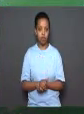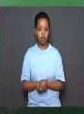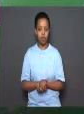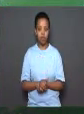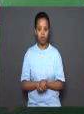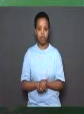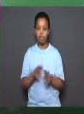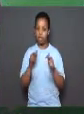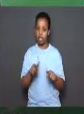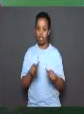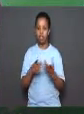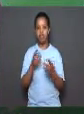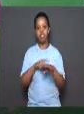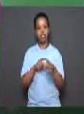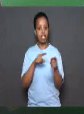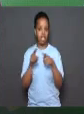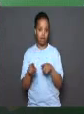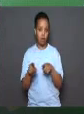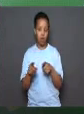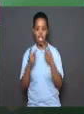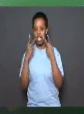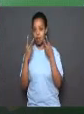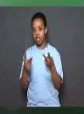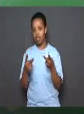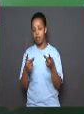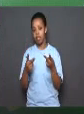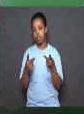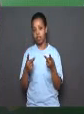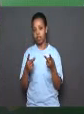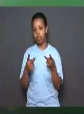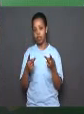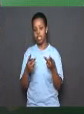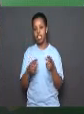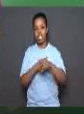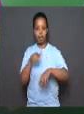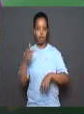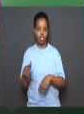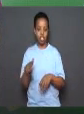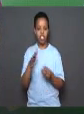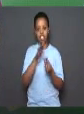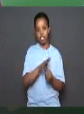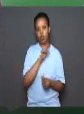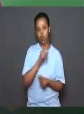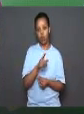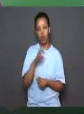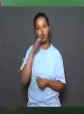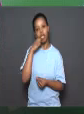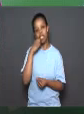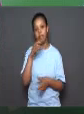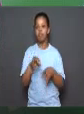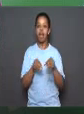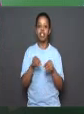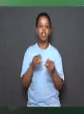today's lesson, we will look at the effect of temperature on enzyme